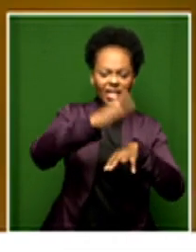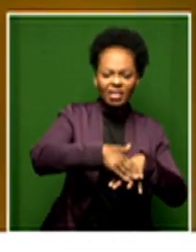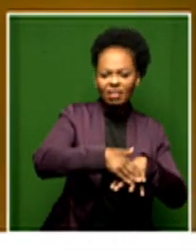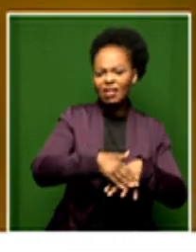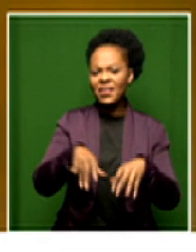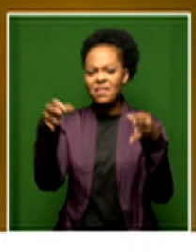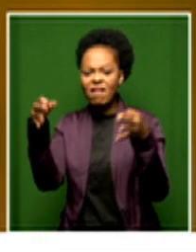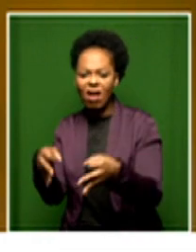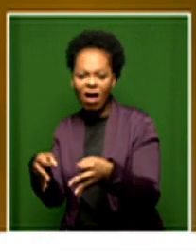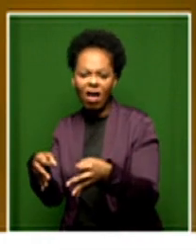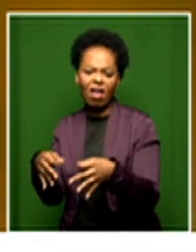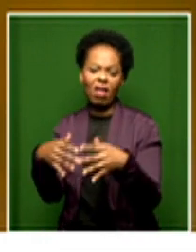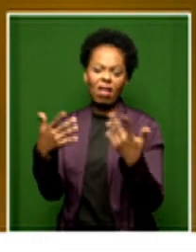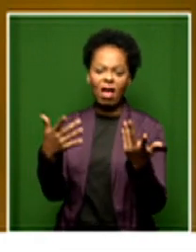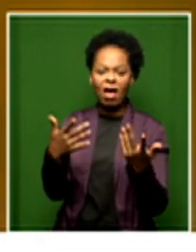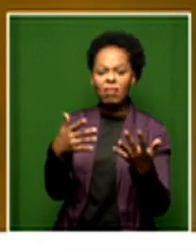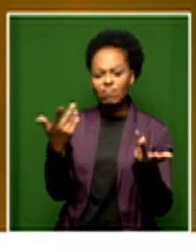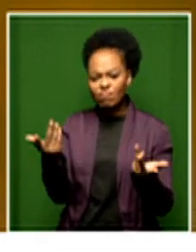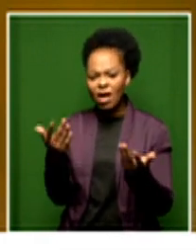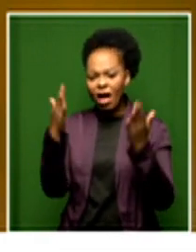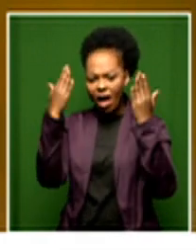for funerals, to cater for unveilings.